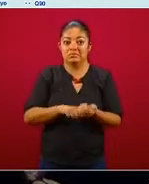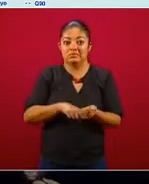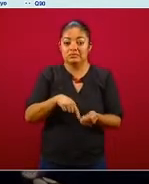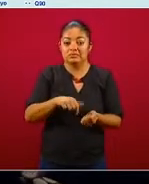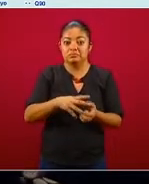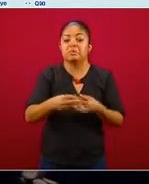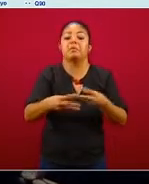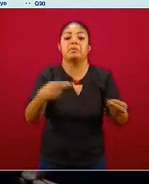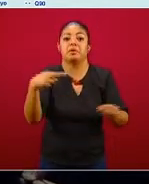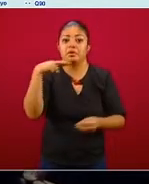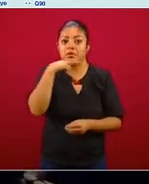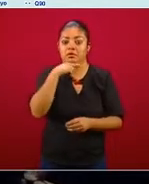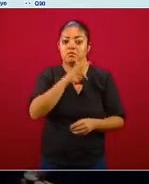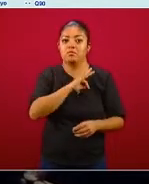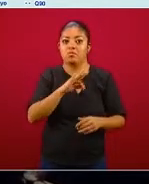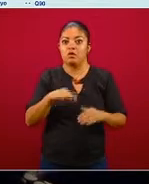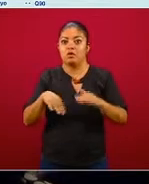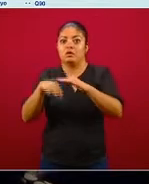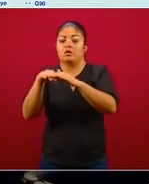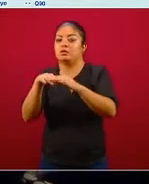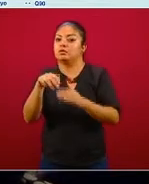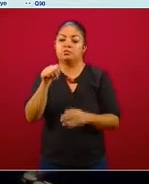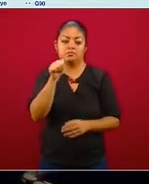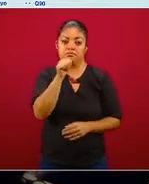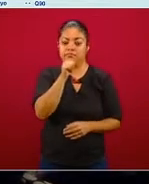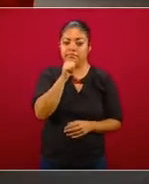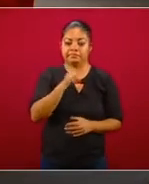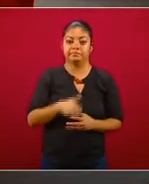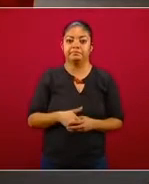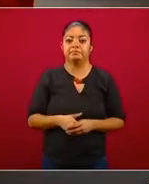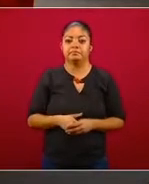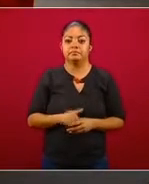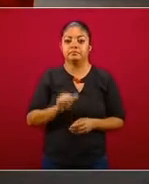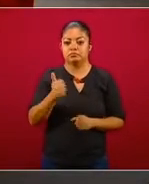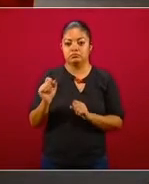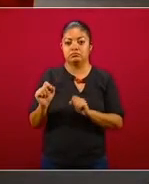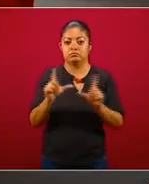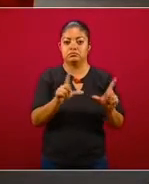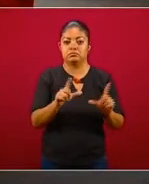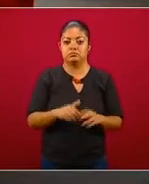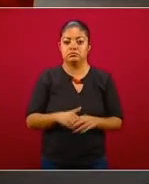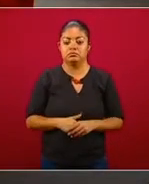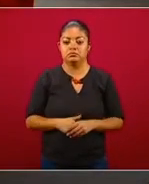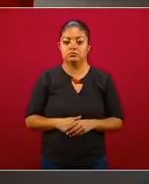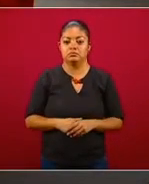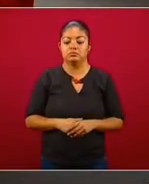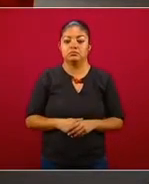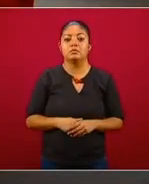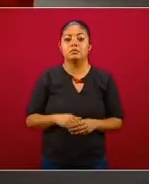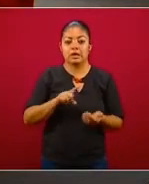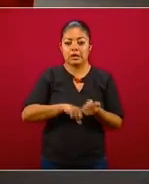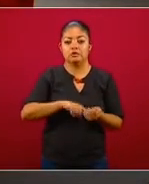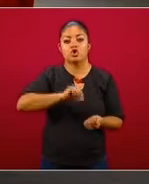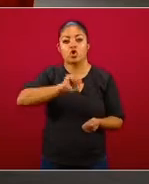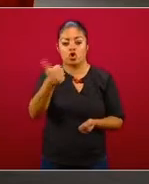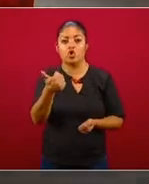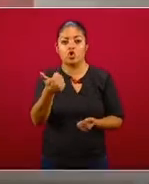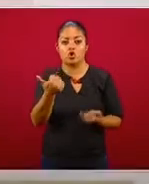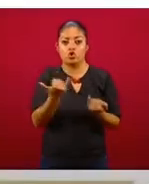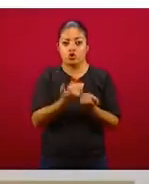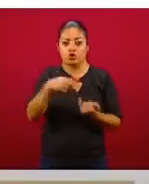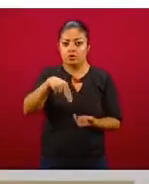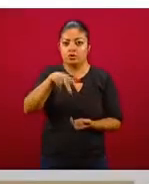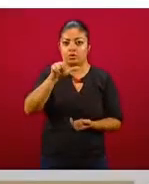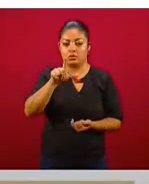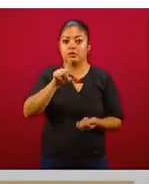low, but for being such a big city, it might have a peak pandemic point. Here we have the